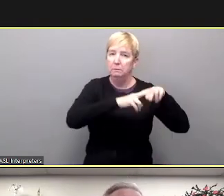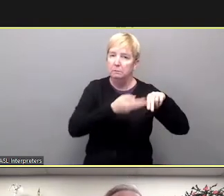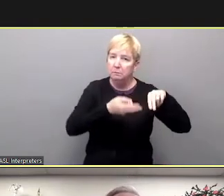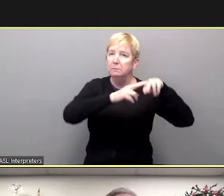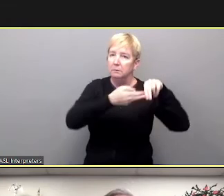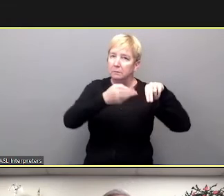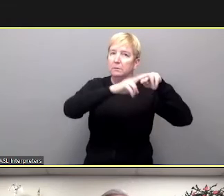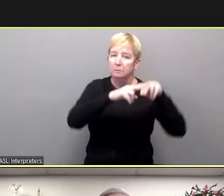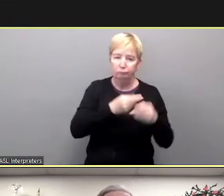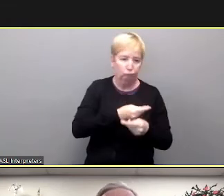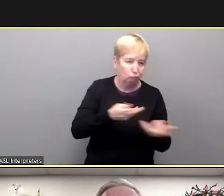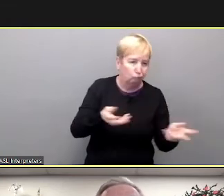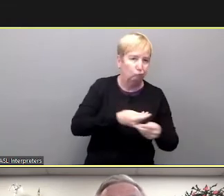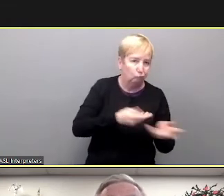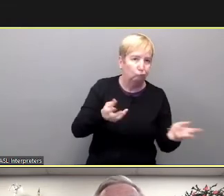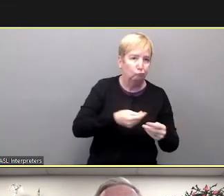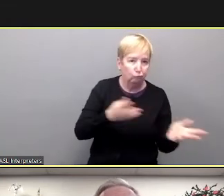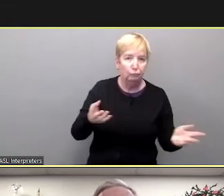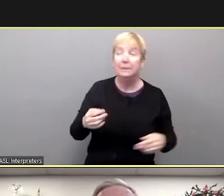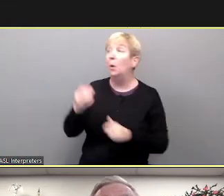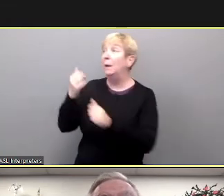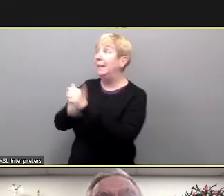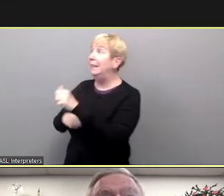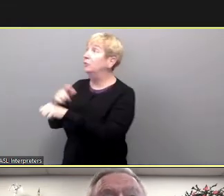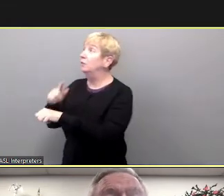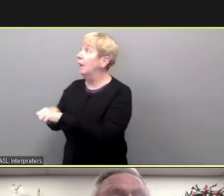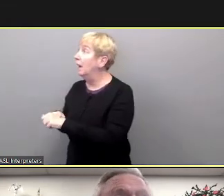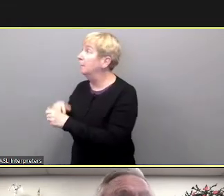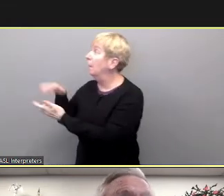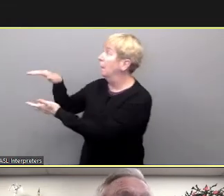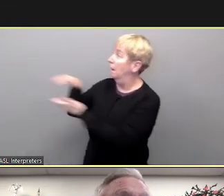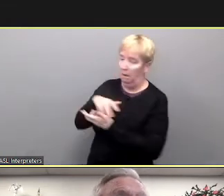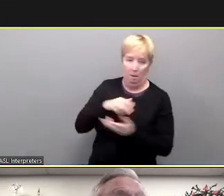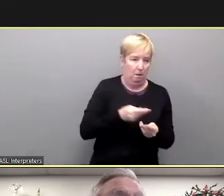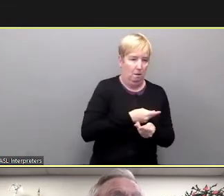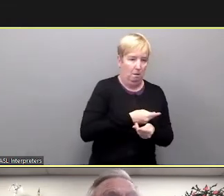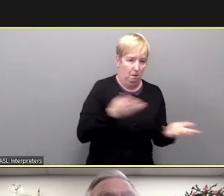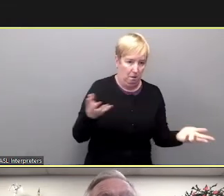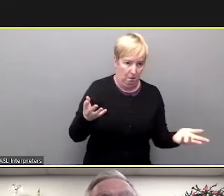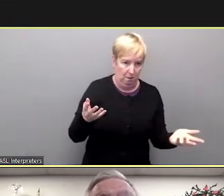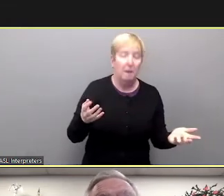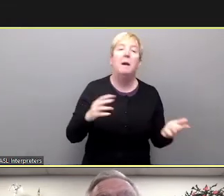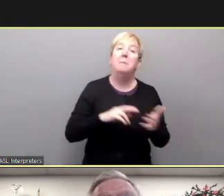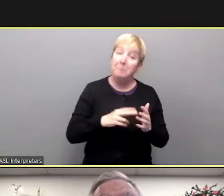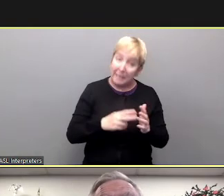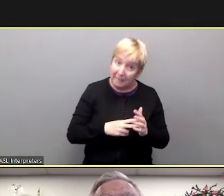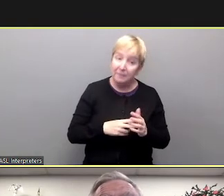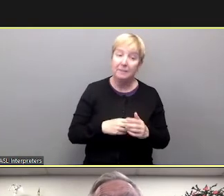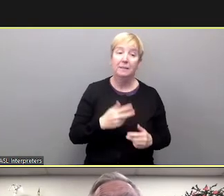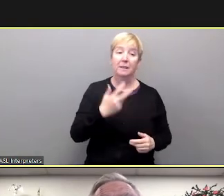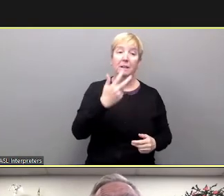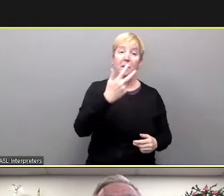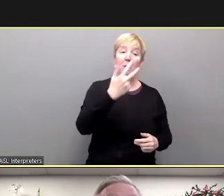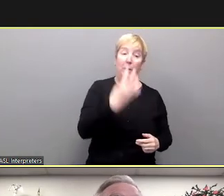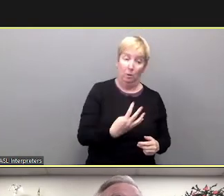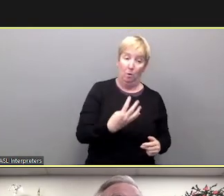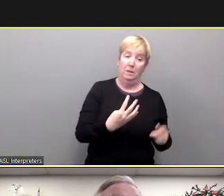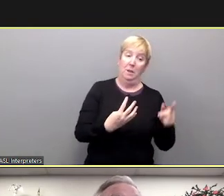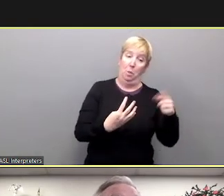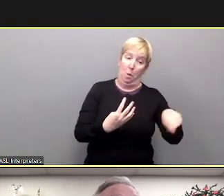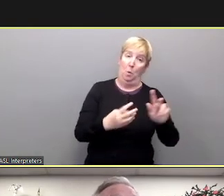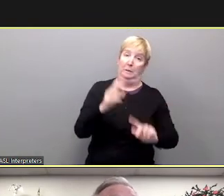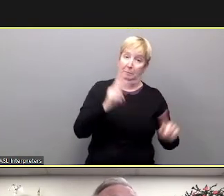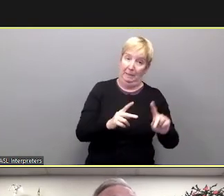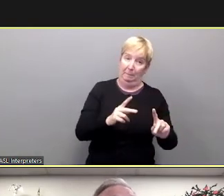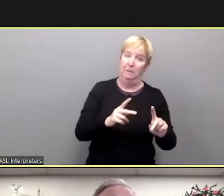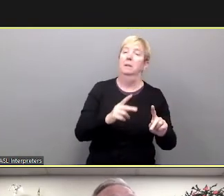these doses given, the potential is that 3/4 of those will be prevented